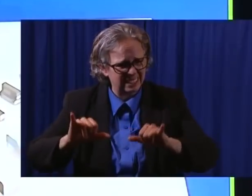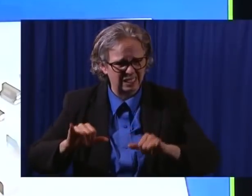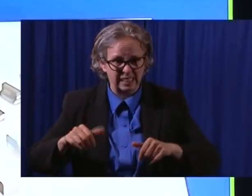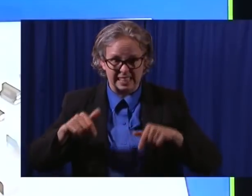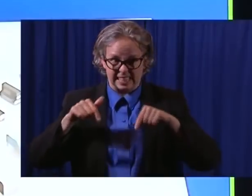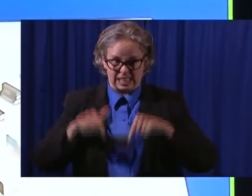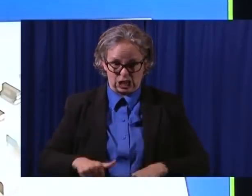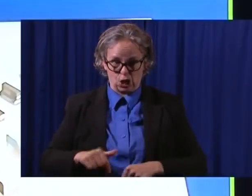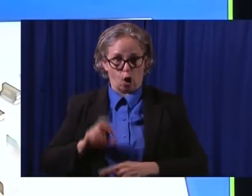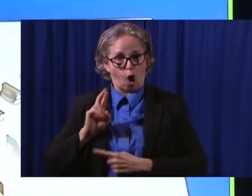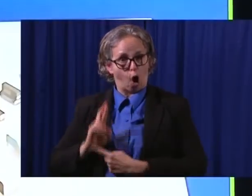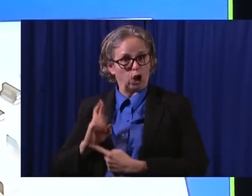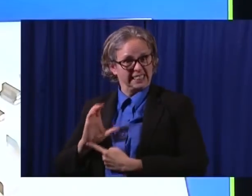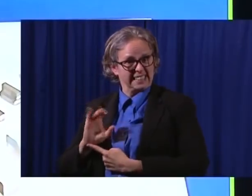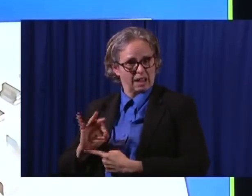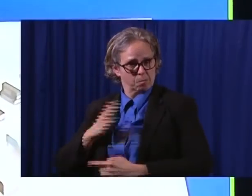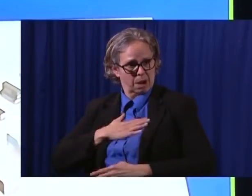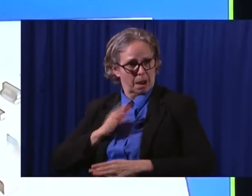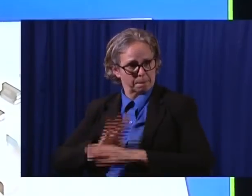things. Carl?